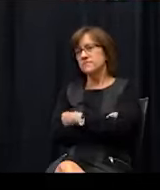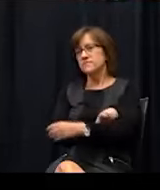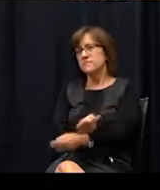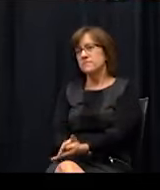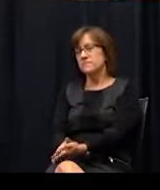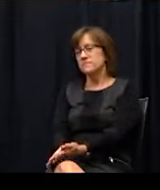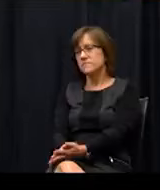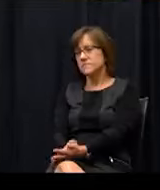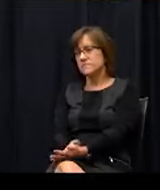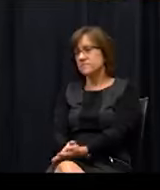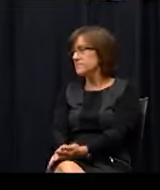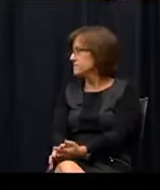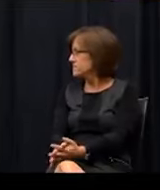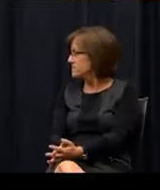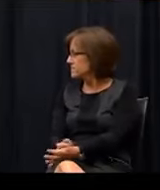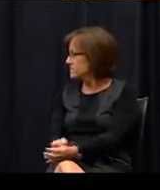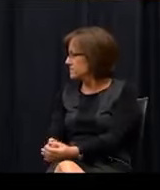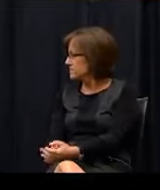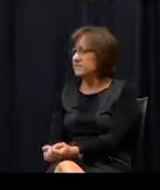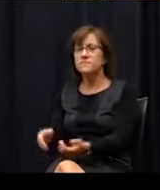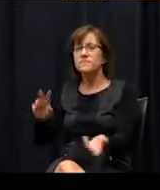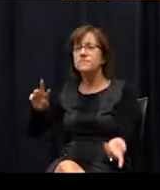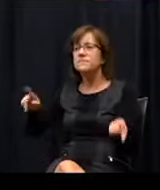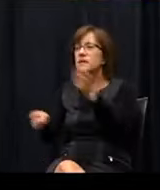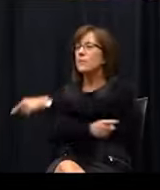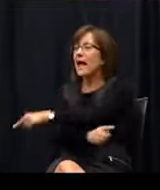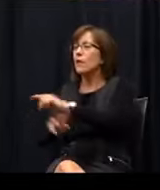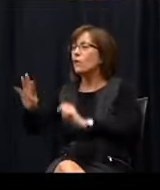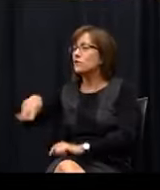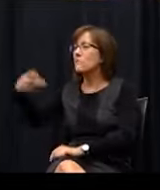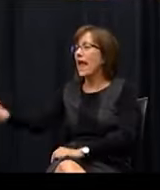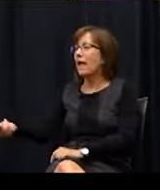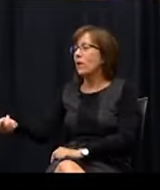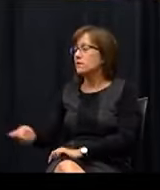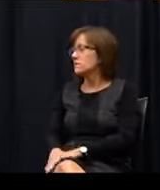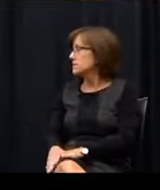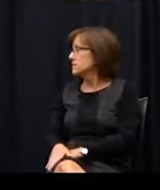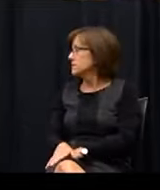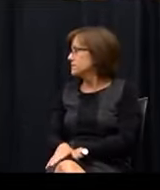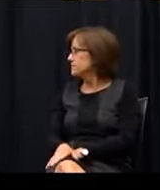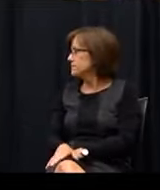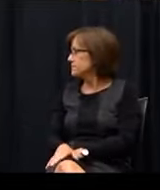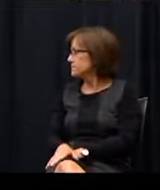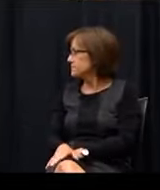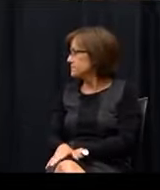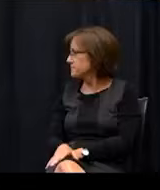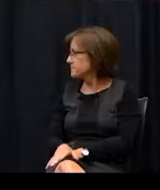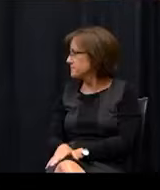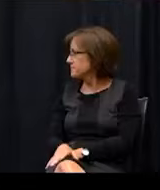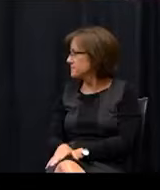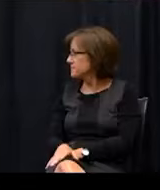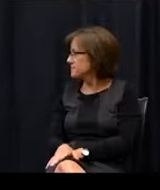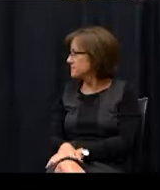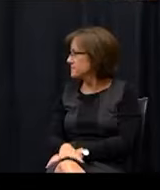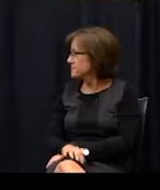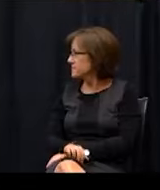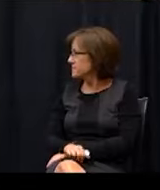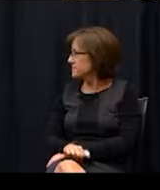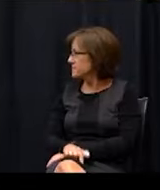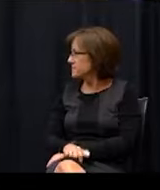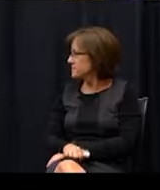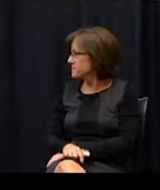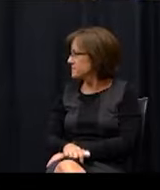backwards? Yeah, I was confused. I was backwards. Okay, go back. Go move it back. Go back. Do you know?